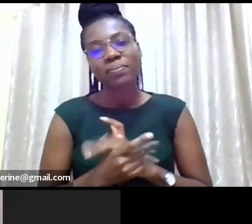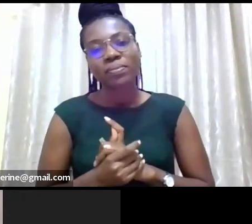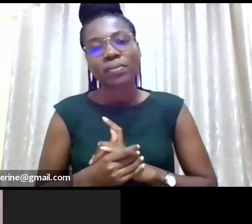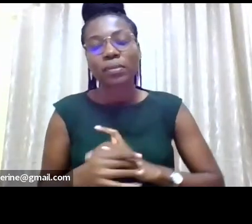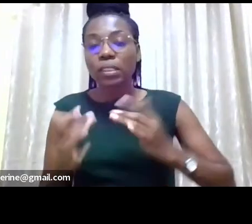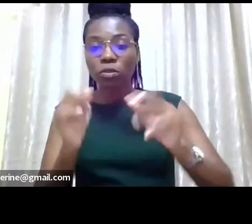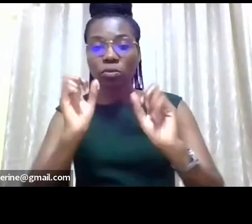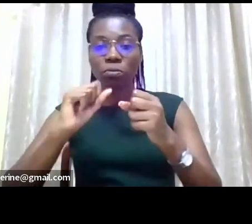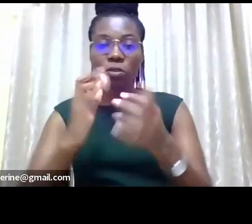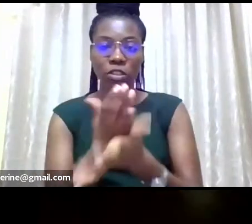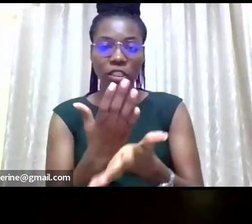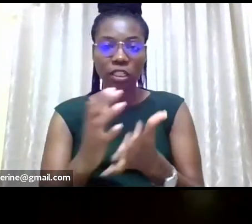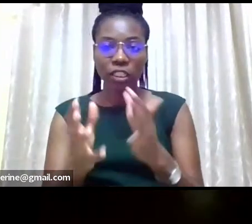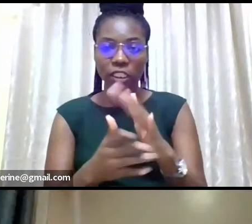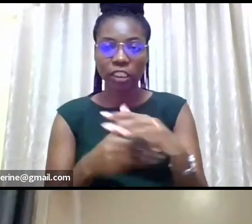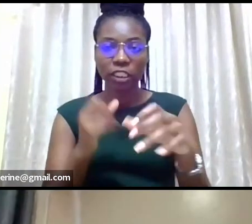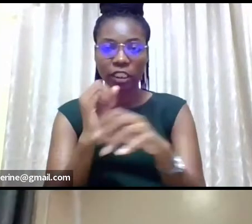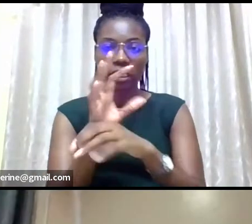screen. Thank you.